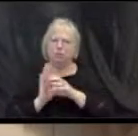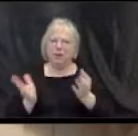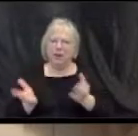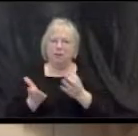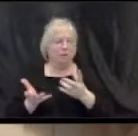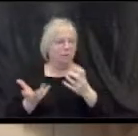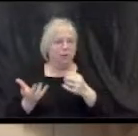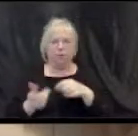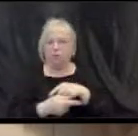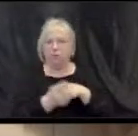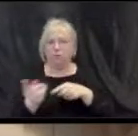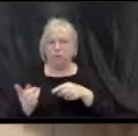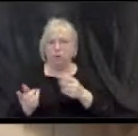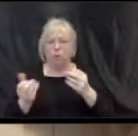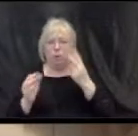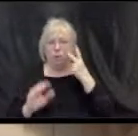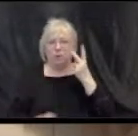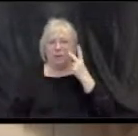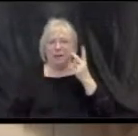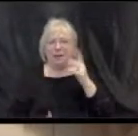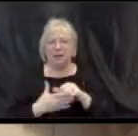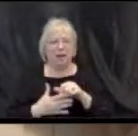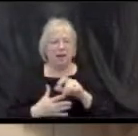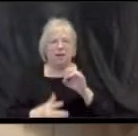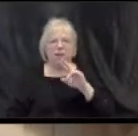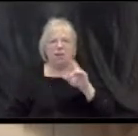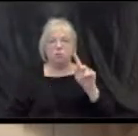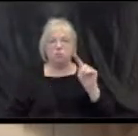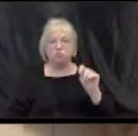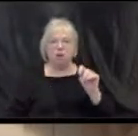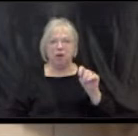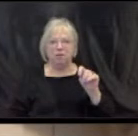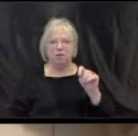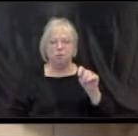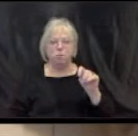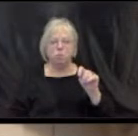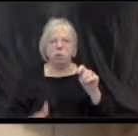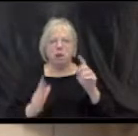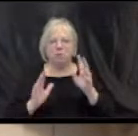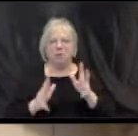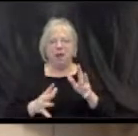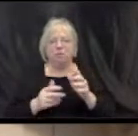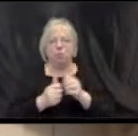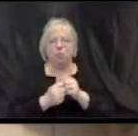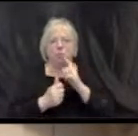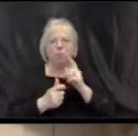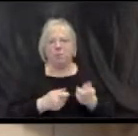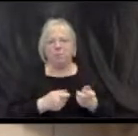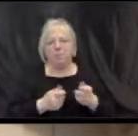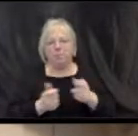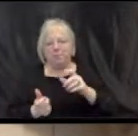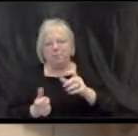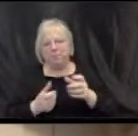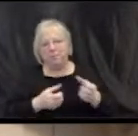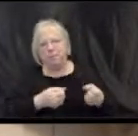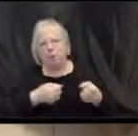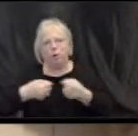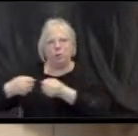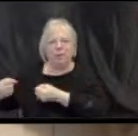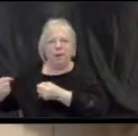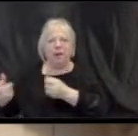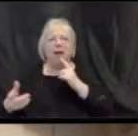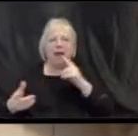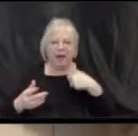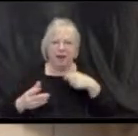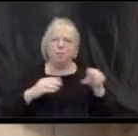wants to see it, of the rut that it left when we picked that tree up. And I did have to